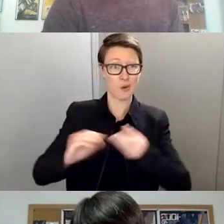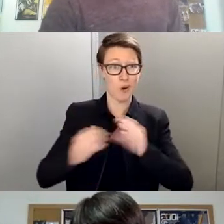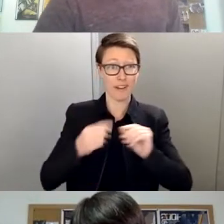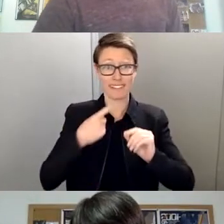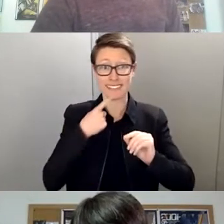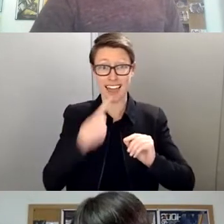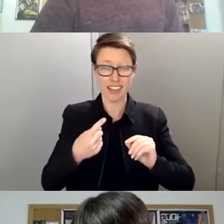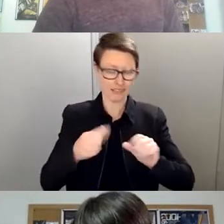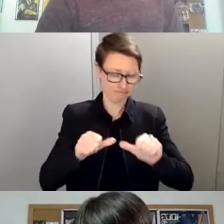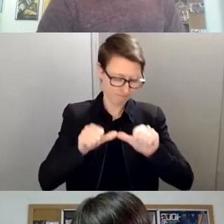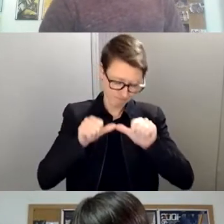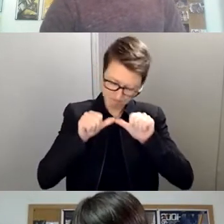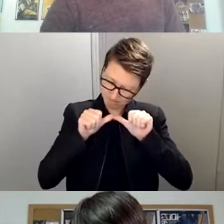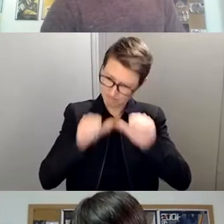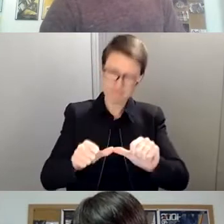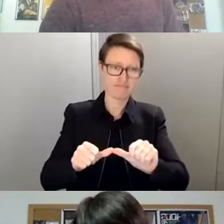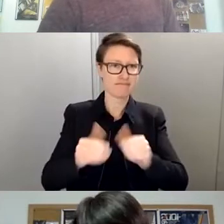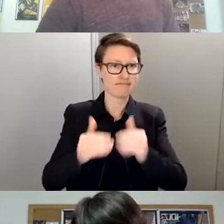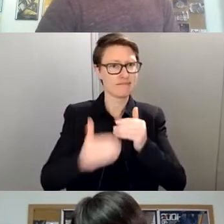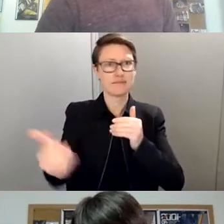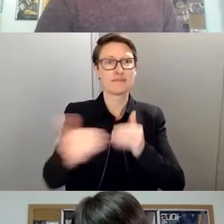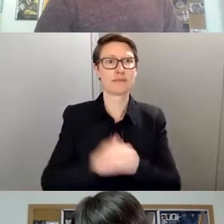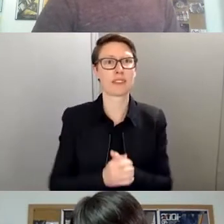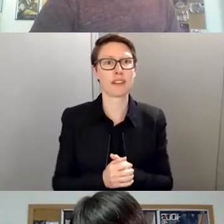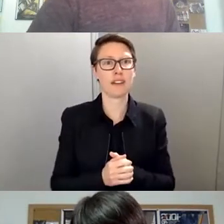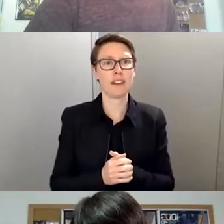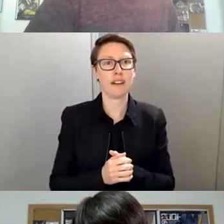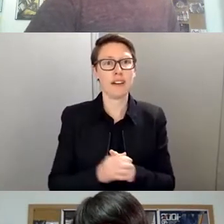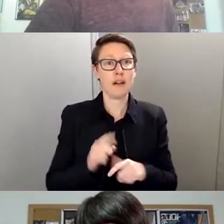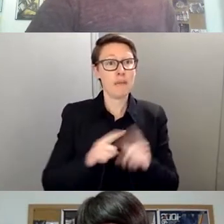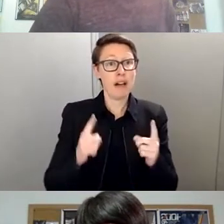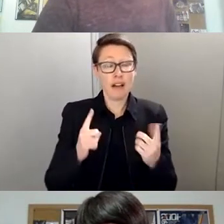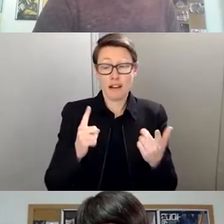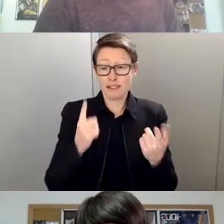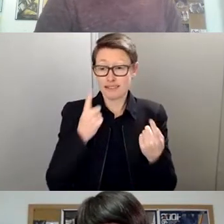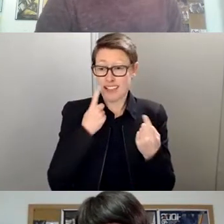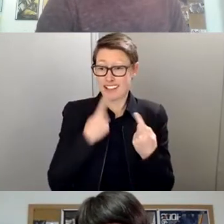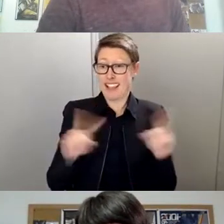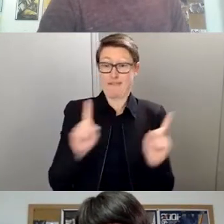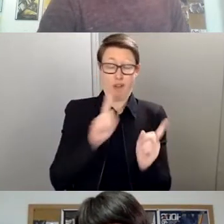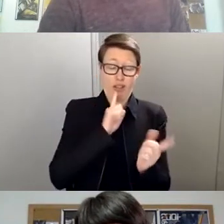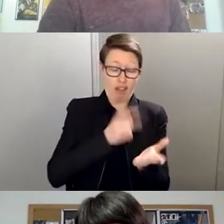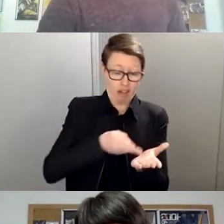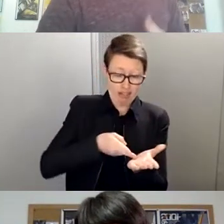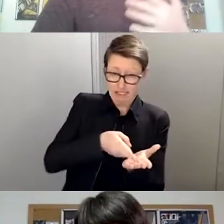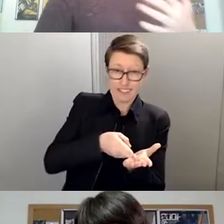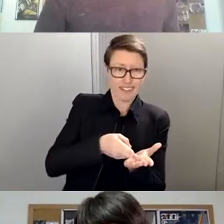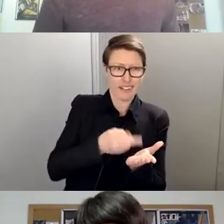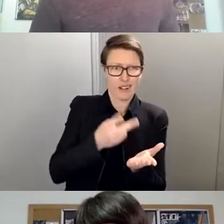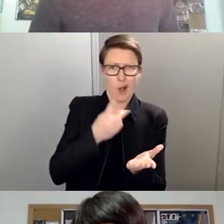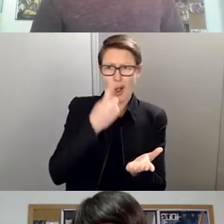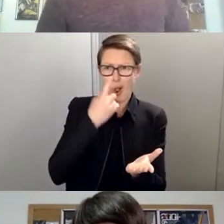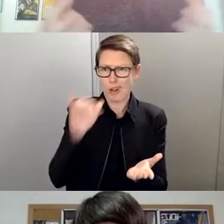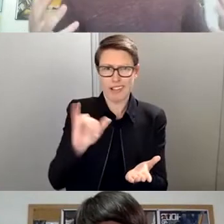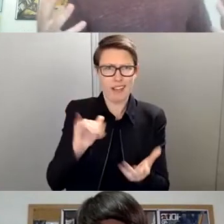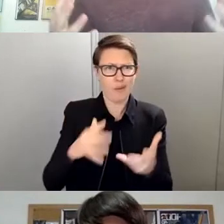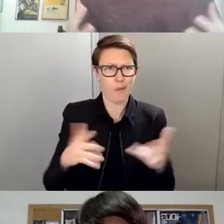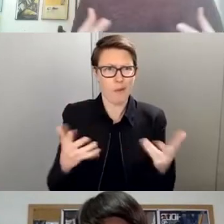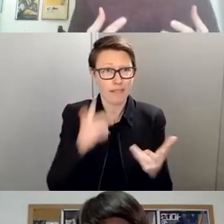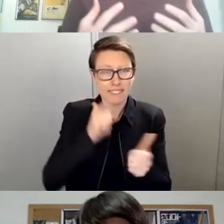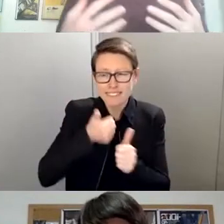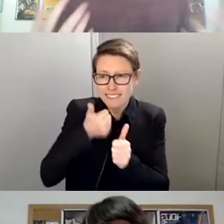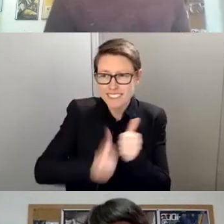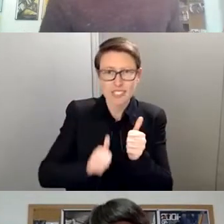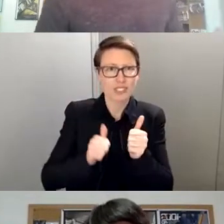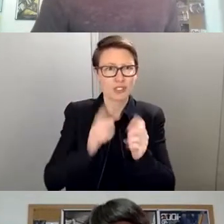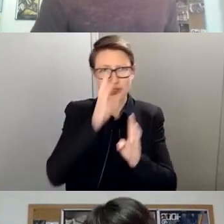stay. We're going to talk about what does successful authenticity look like in every creative department, and especially